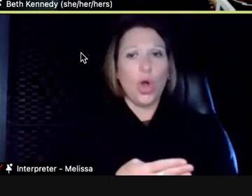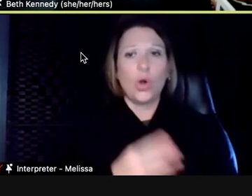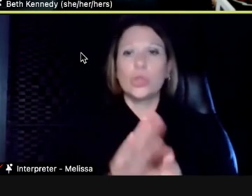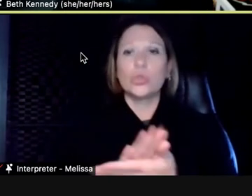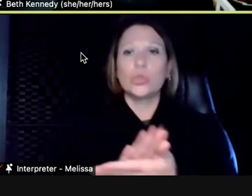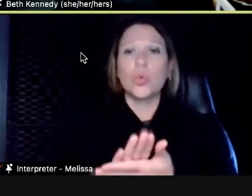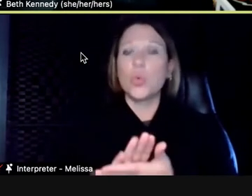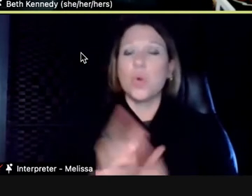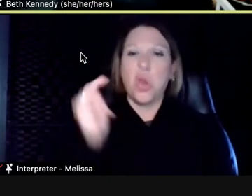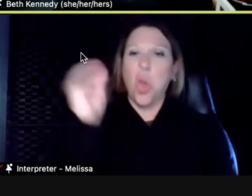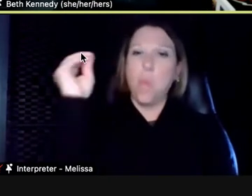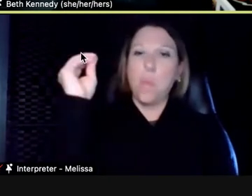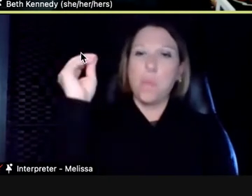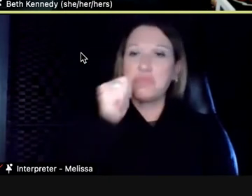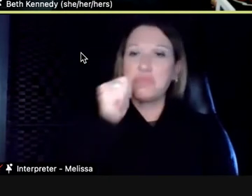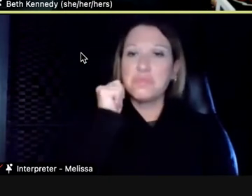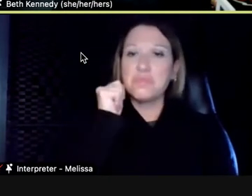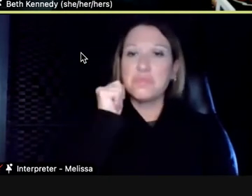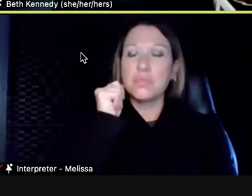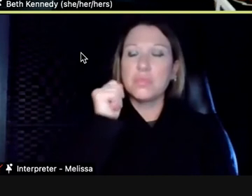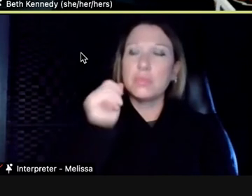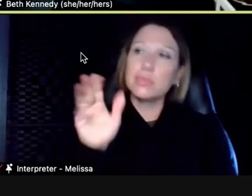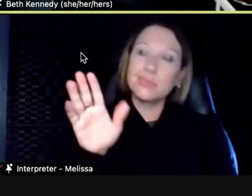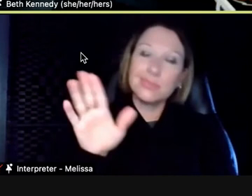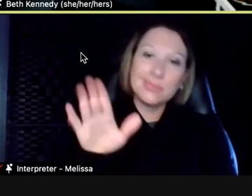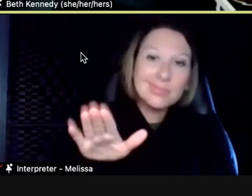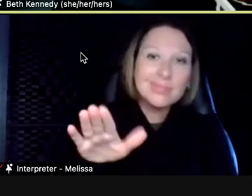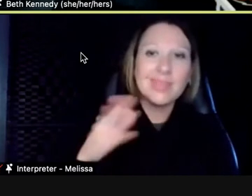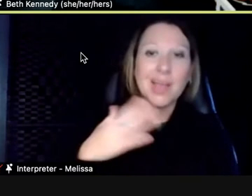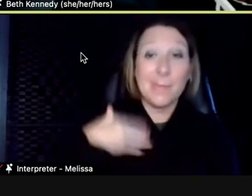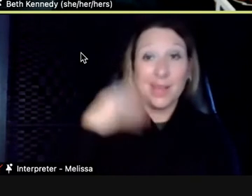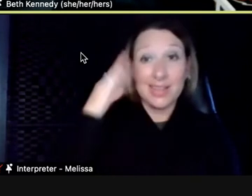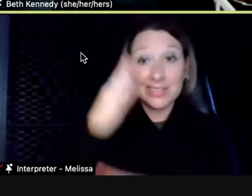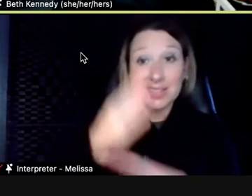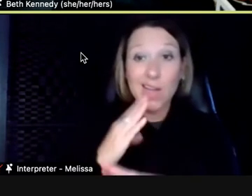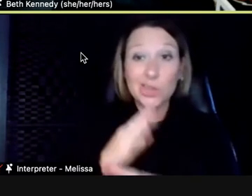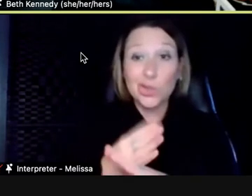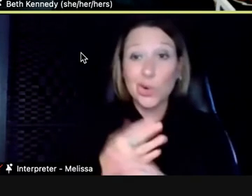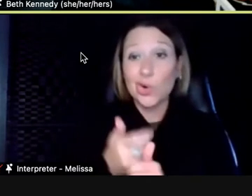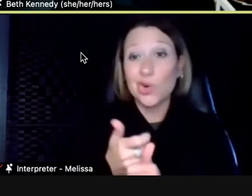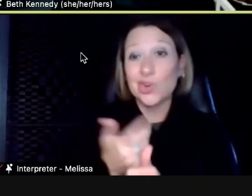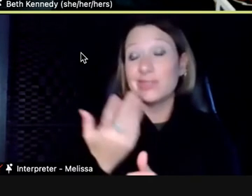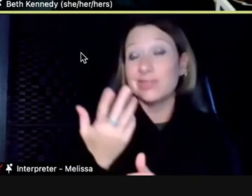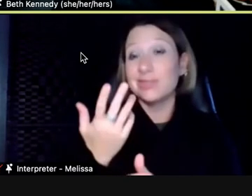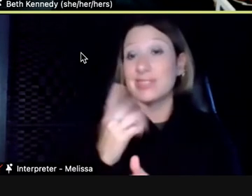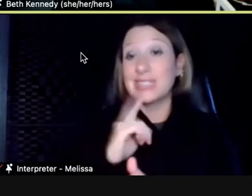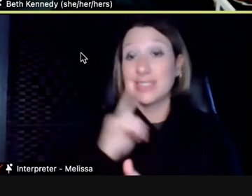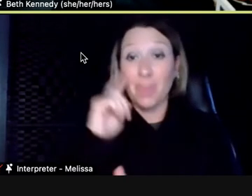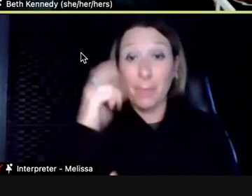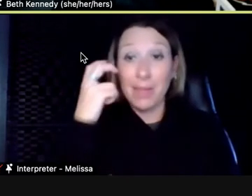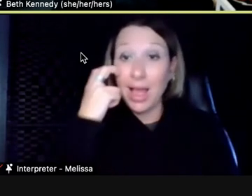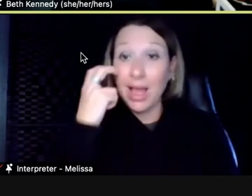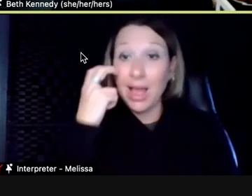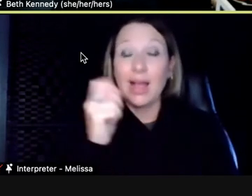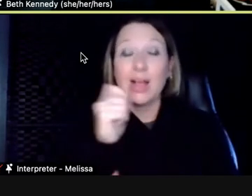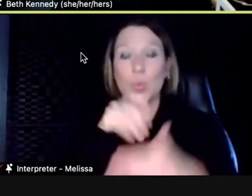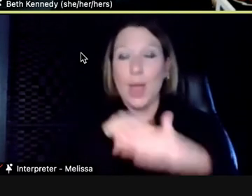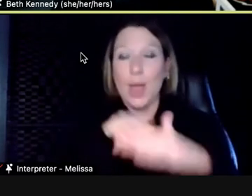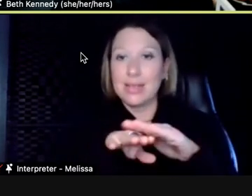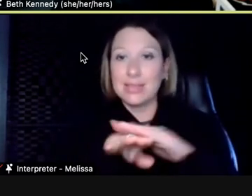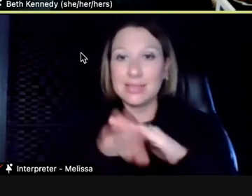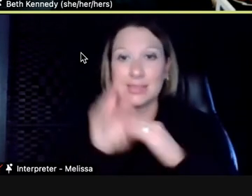that. But then you're like, well, my son or daughter is deafblind. They, don't access the information.